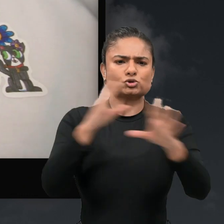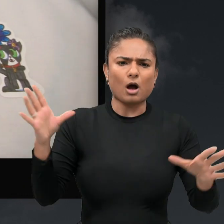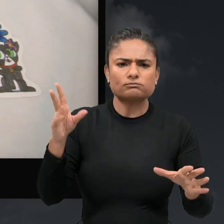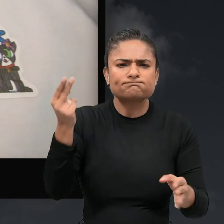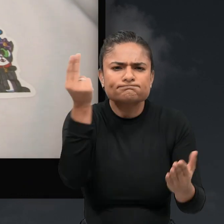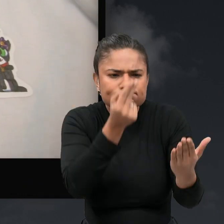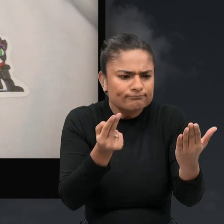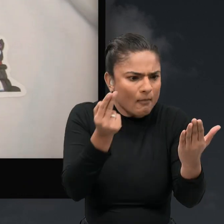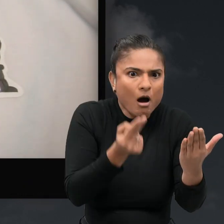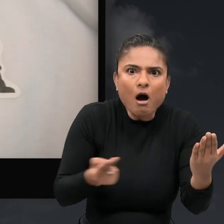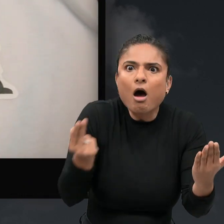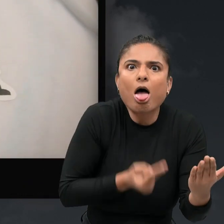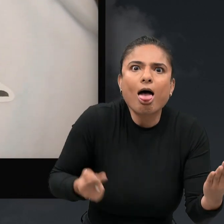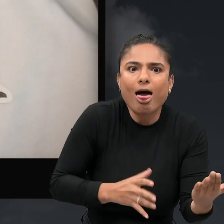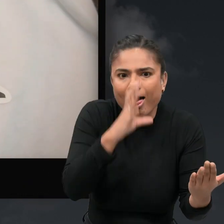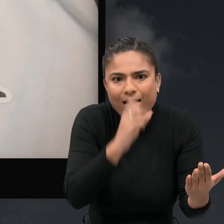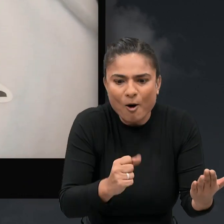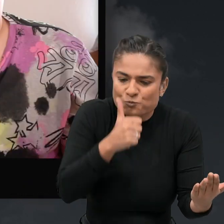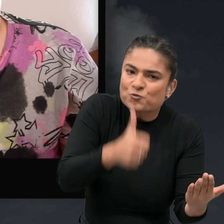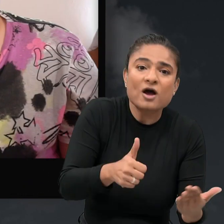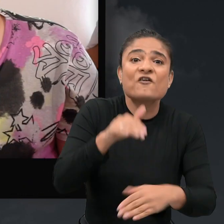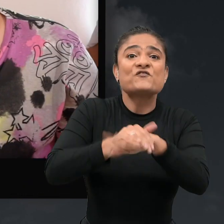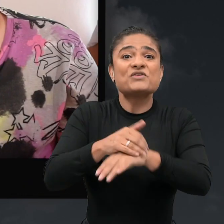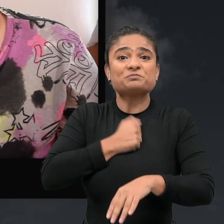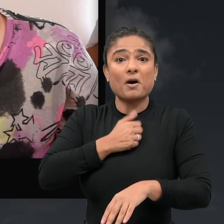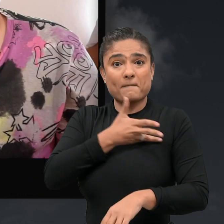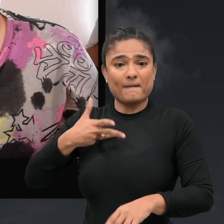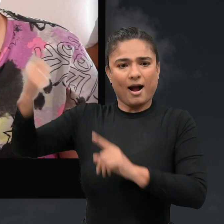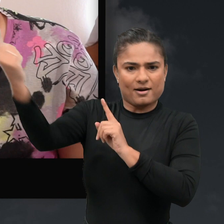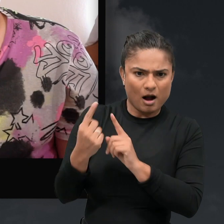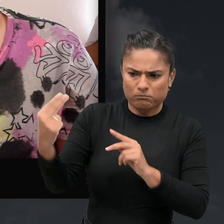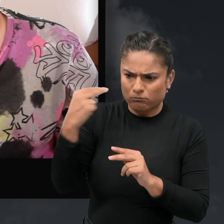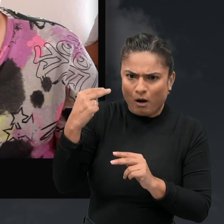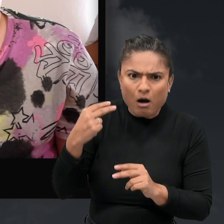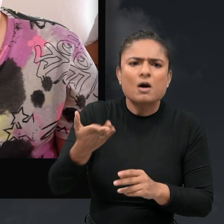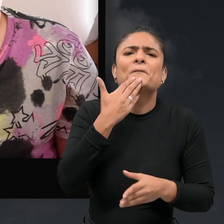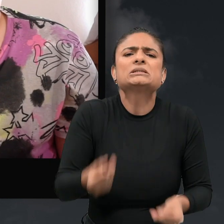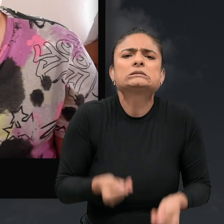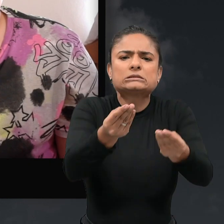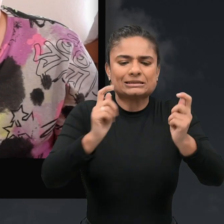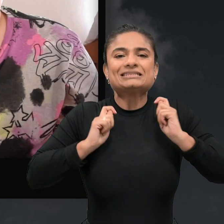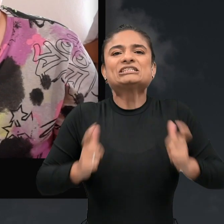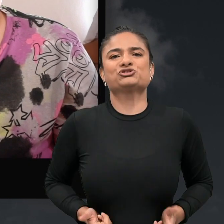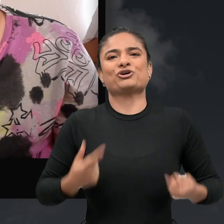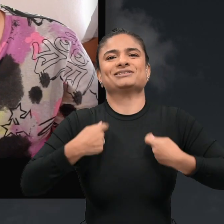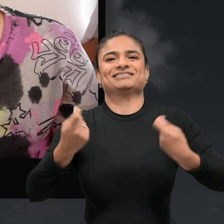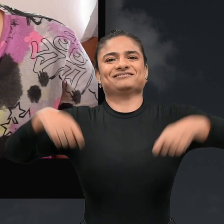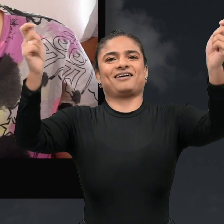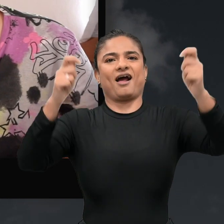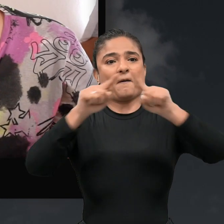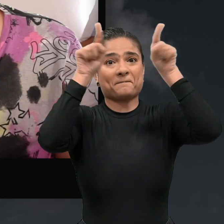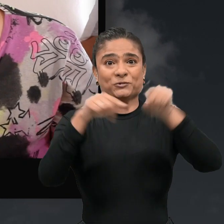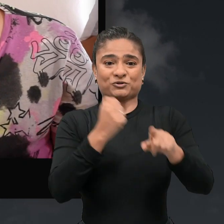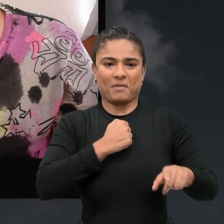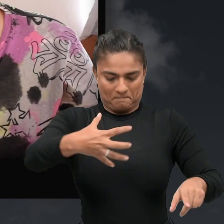started drawing and having fun. And my mom's friend came up with the idea to make a business, so we started selling t-shirts and